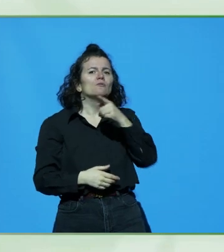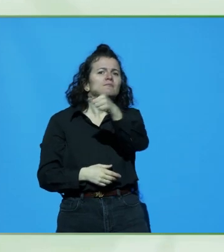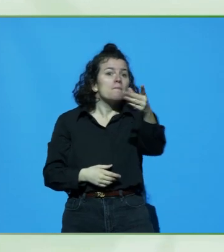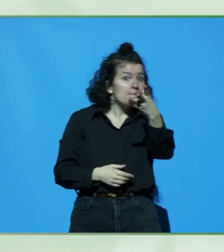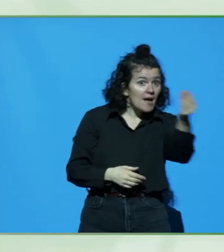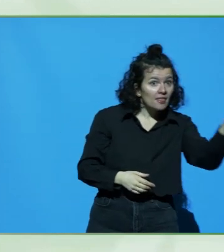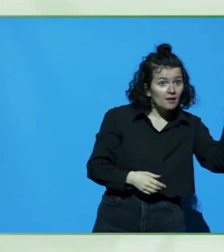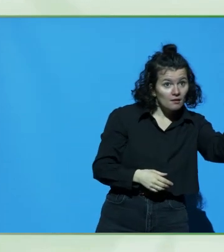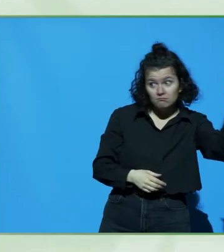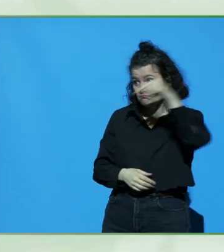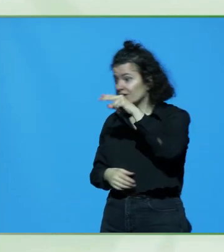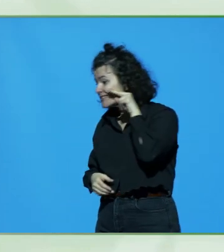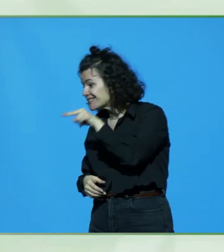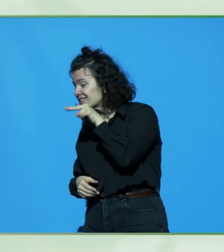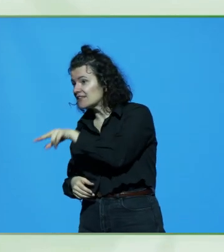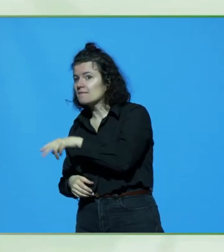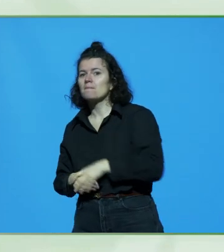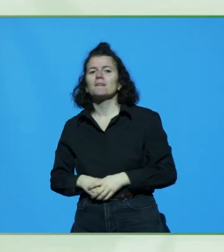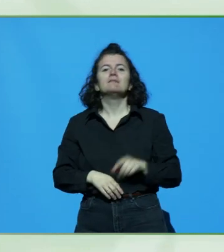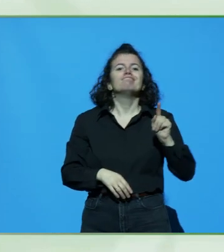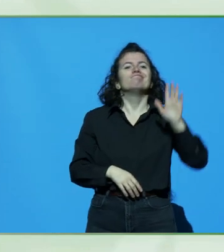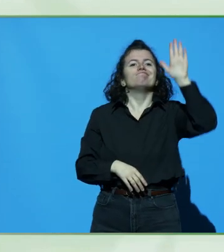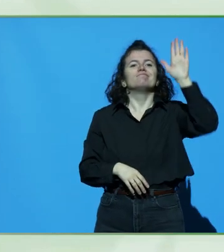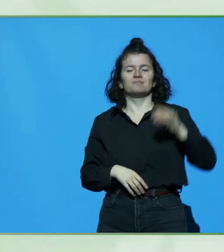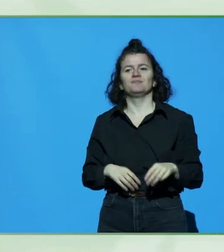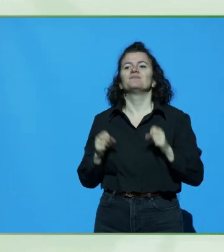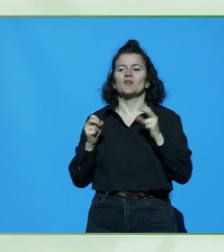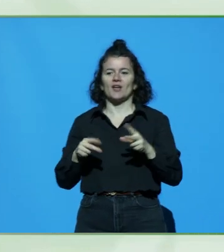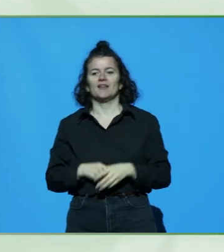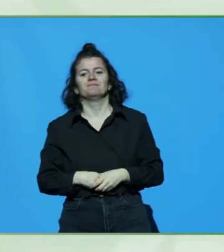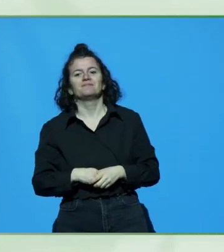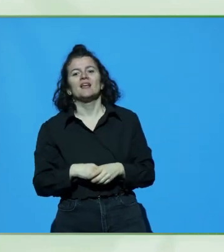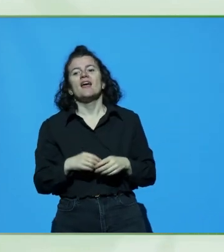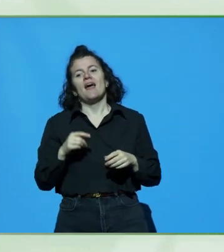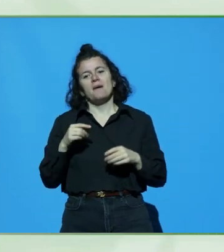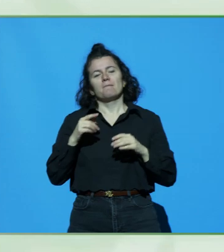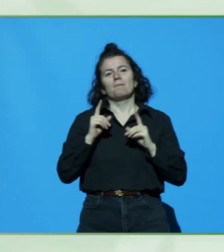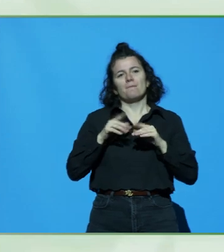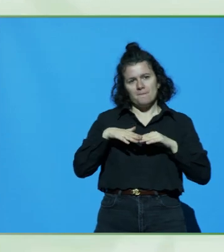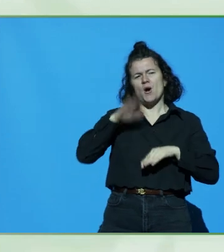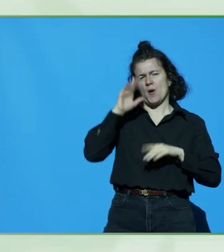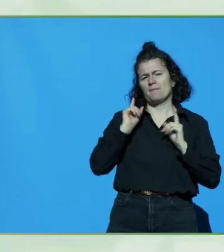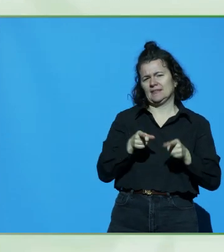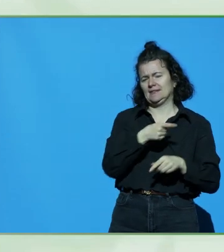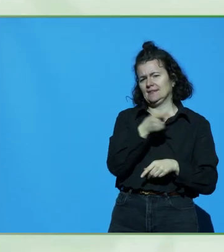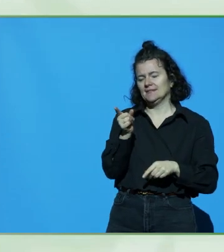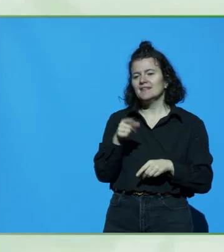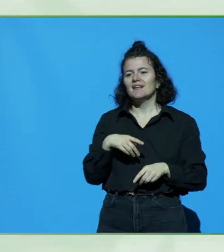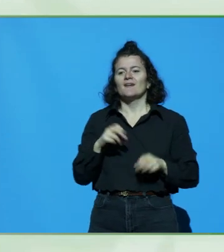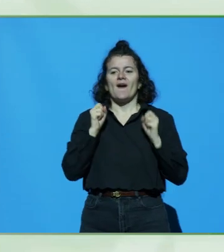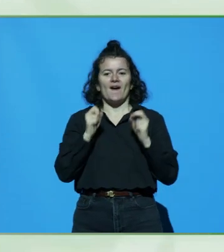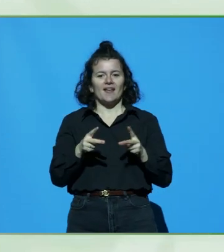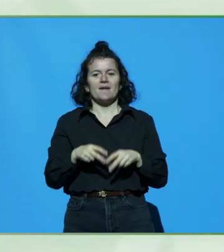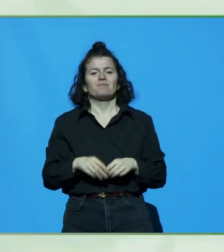Okay. I think we need to hear more, we need to do more, but thank you so much. Sport is the biggest tool of inclusion, and